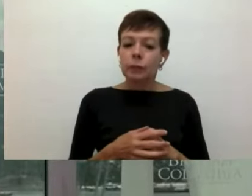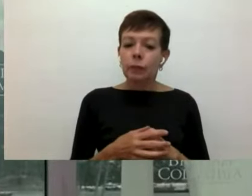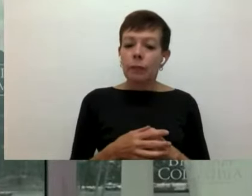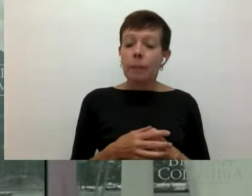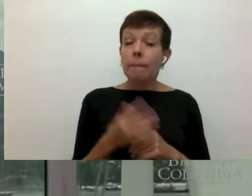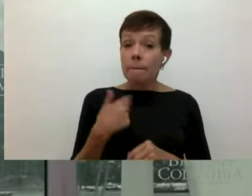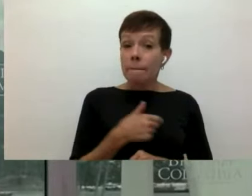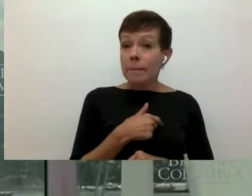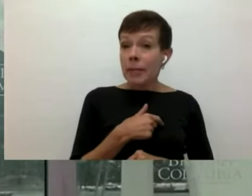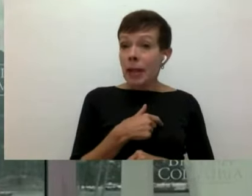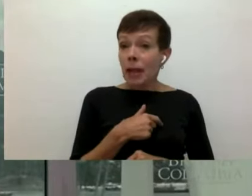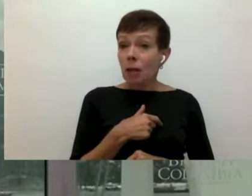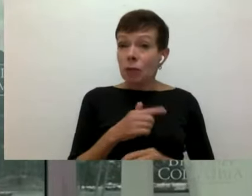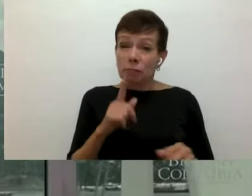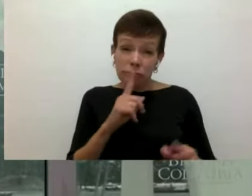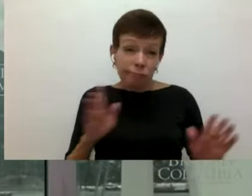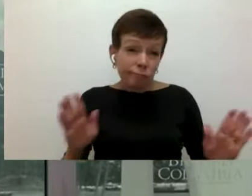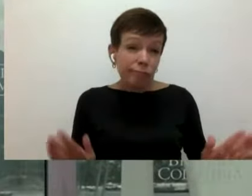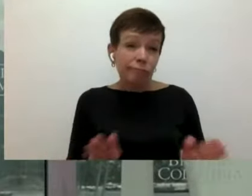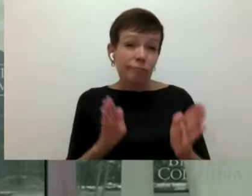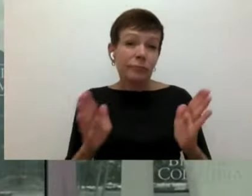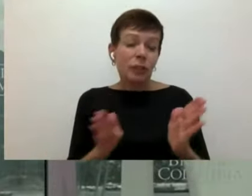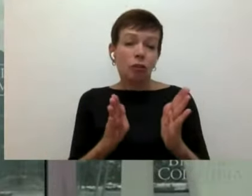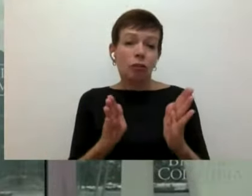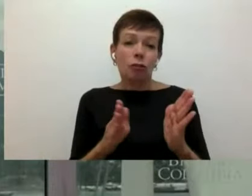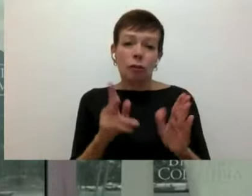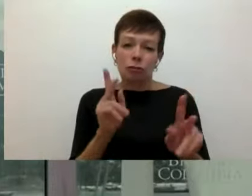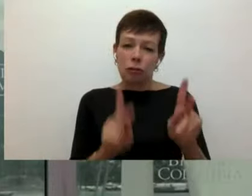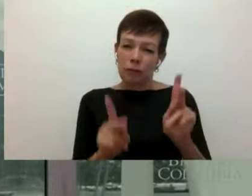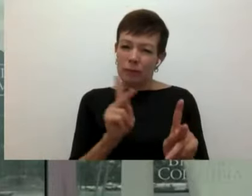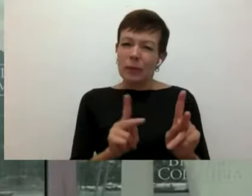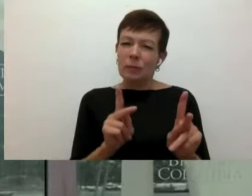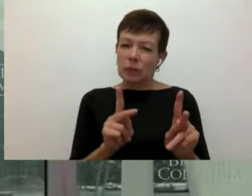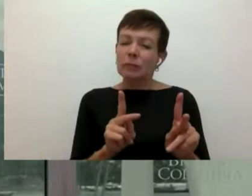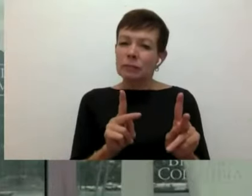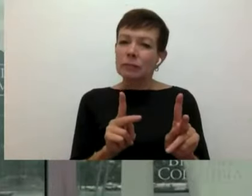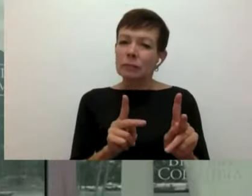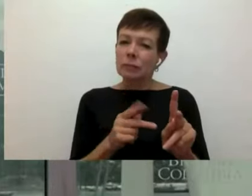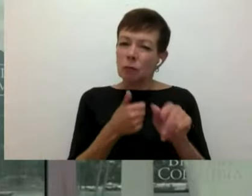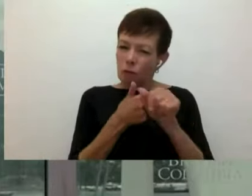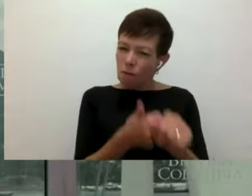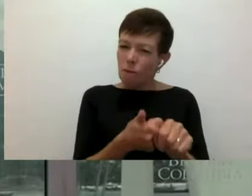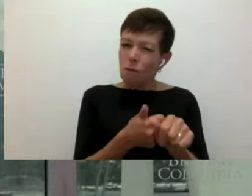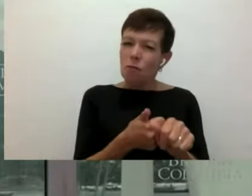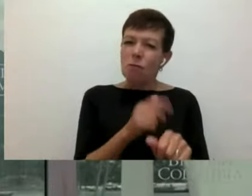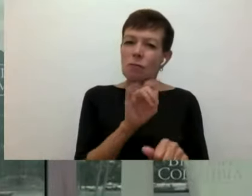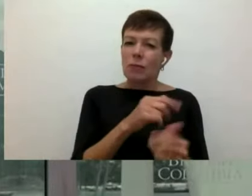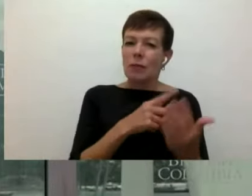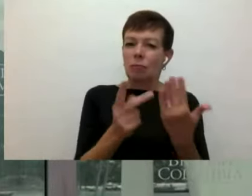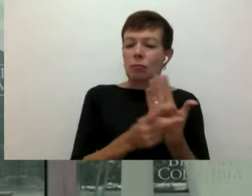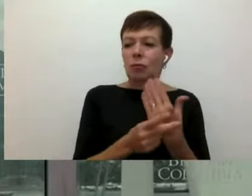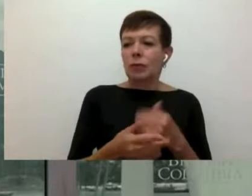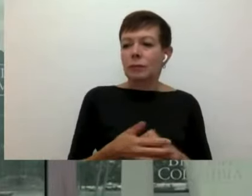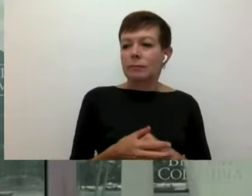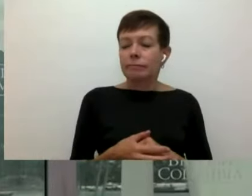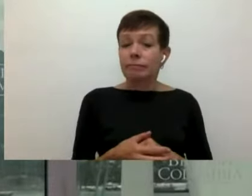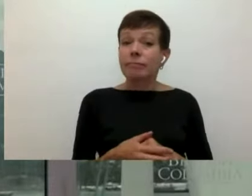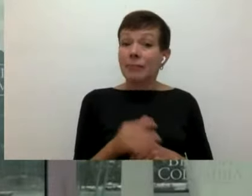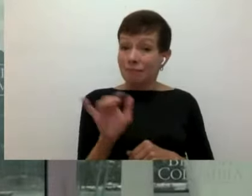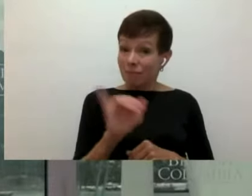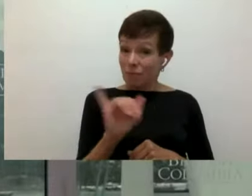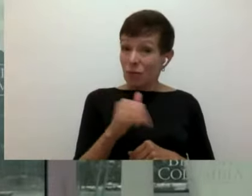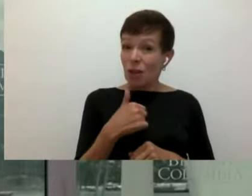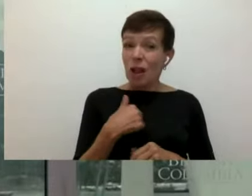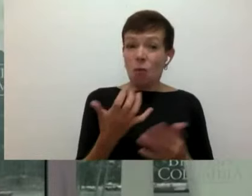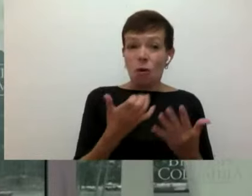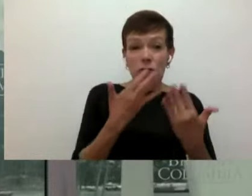program, we expect to see and encourage a significant uptake of the program beyond